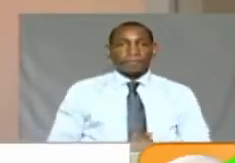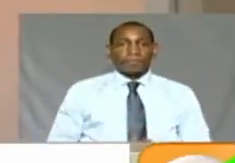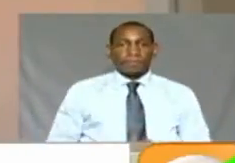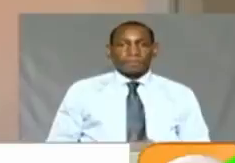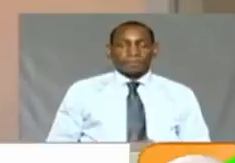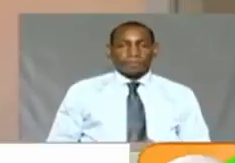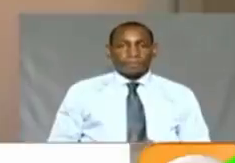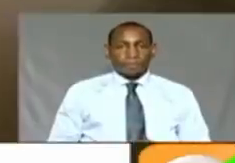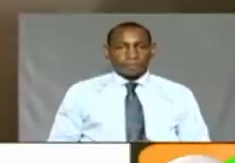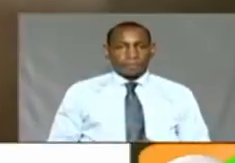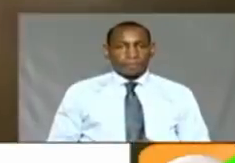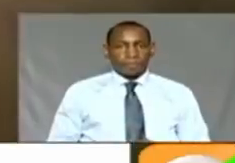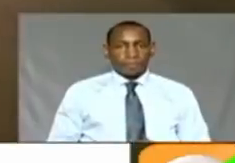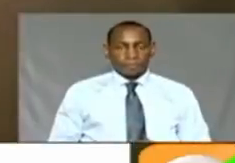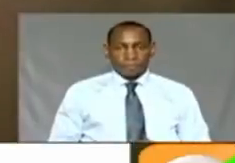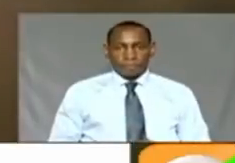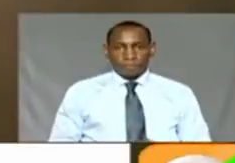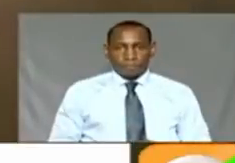County.